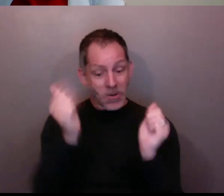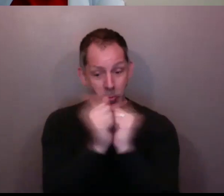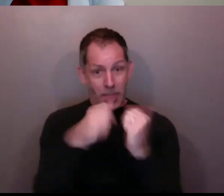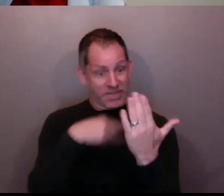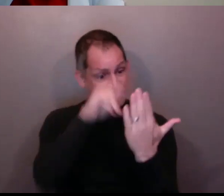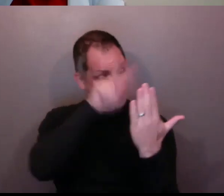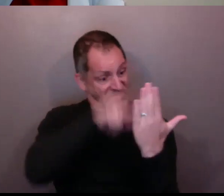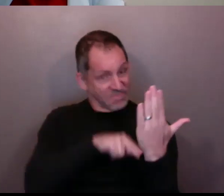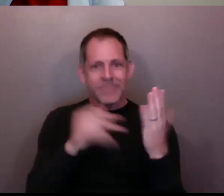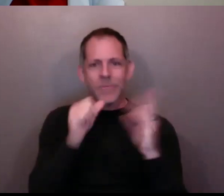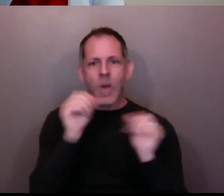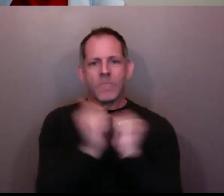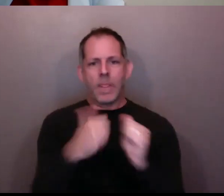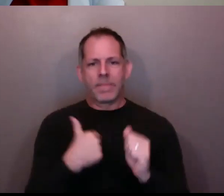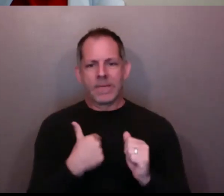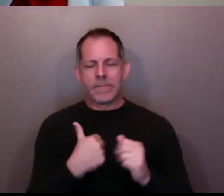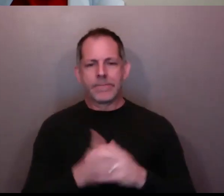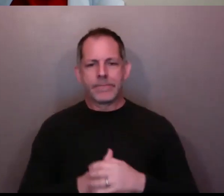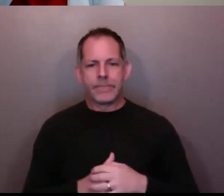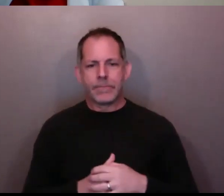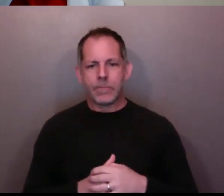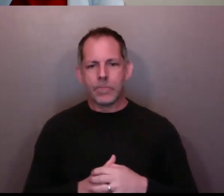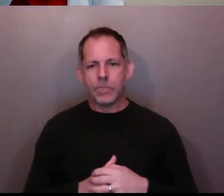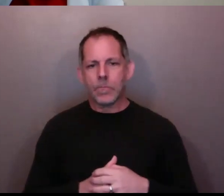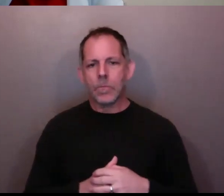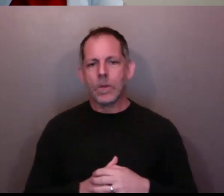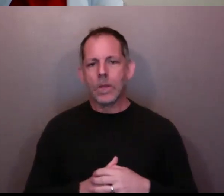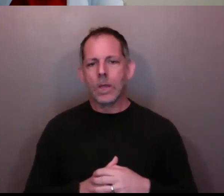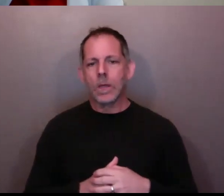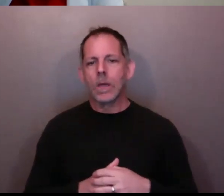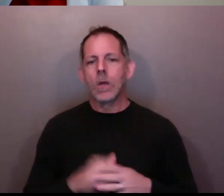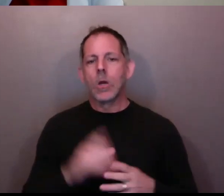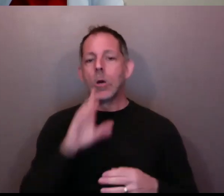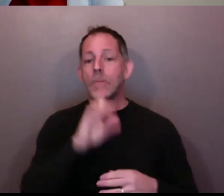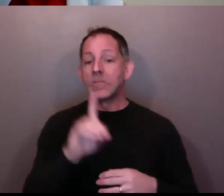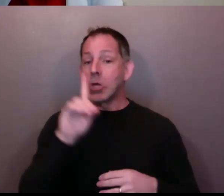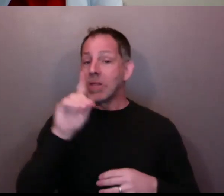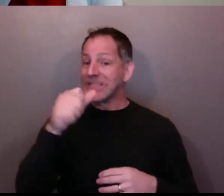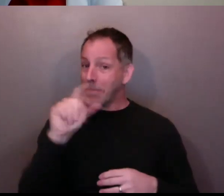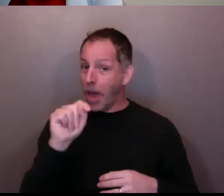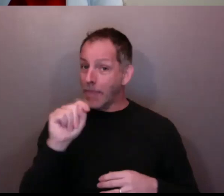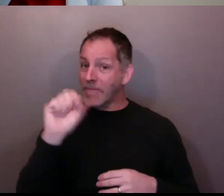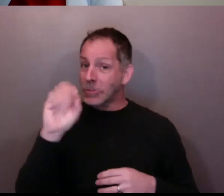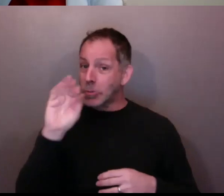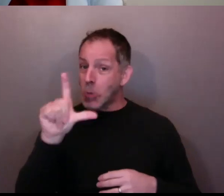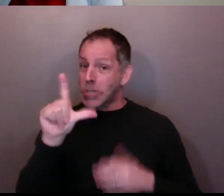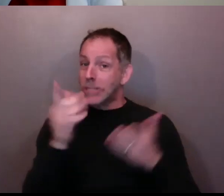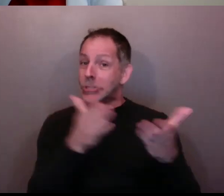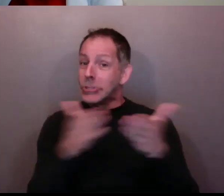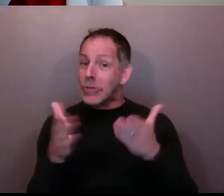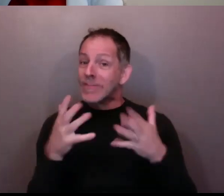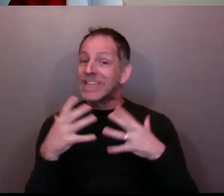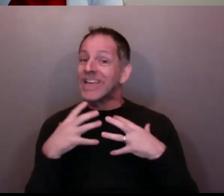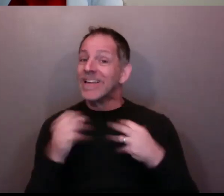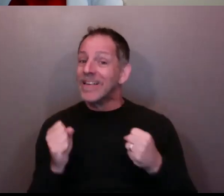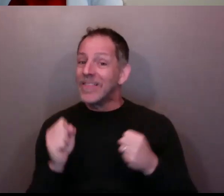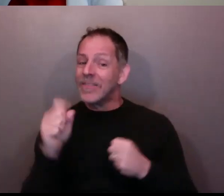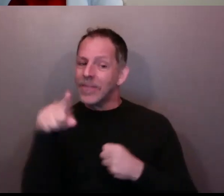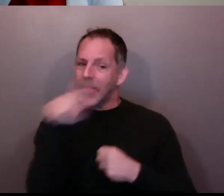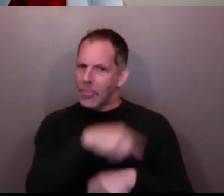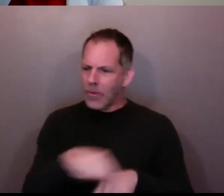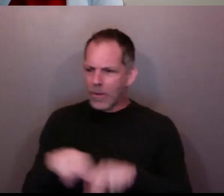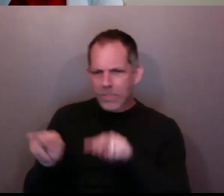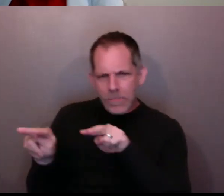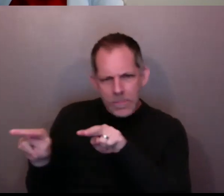that the Department of Social and Health Services is making Snohomish County long-term care facilities aware